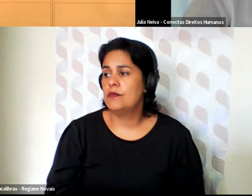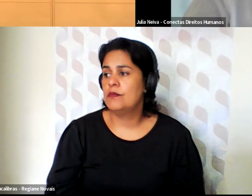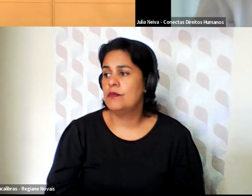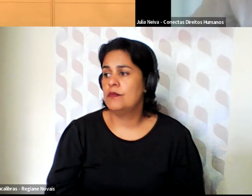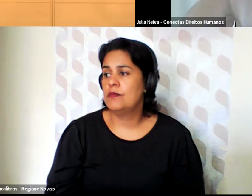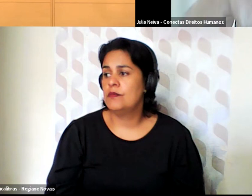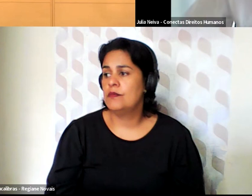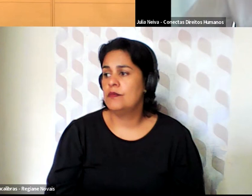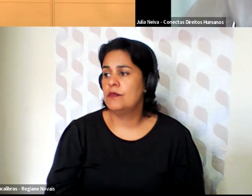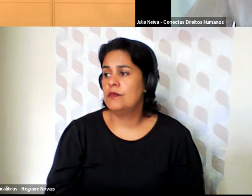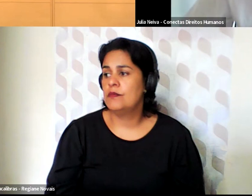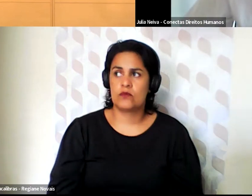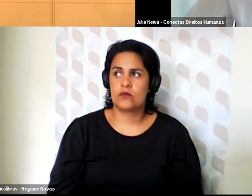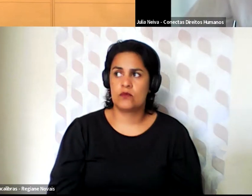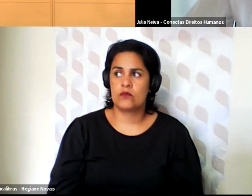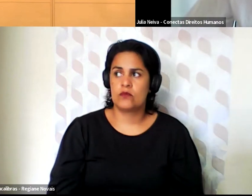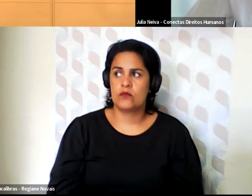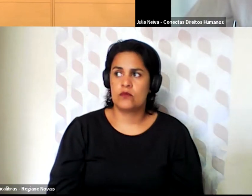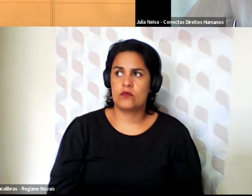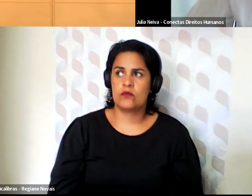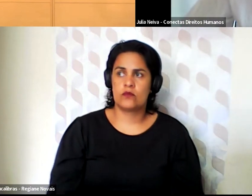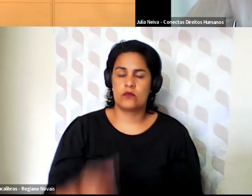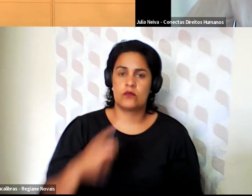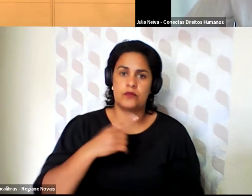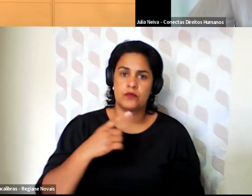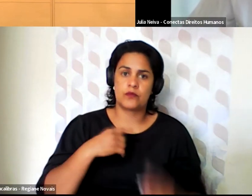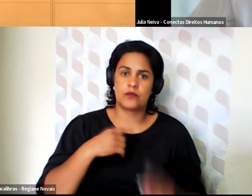important. And it's certainly also